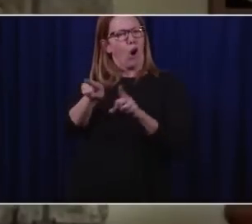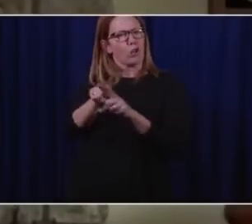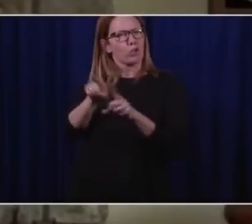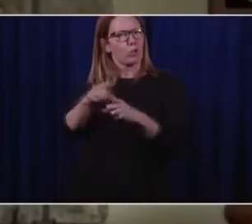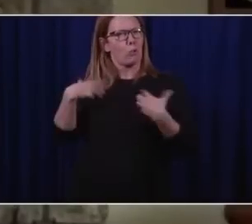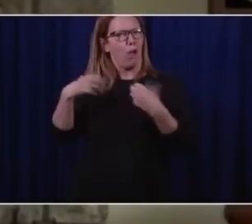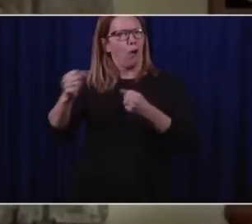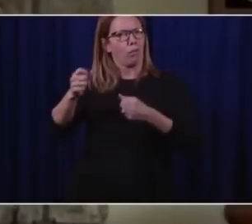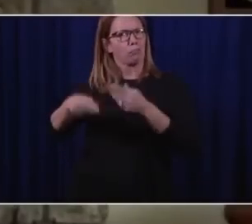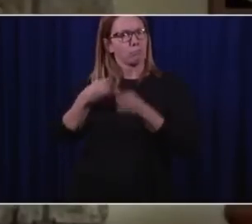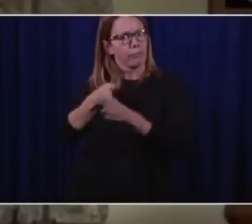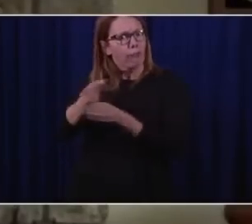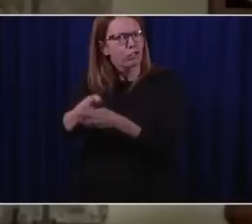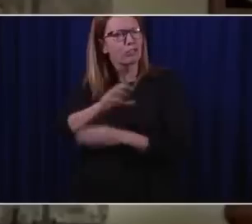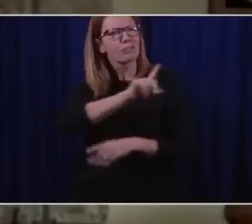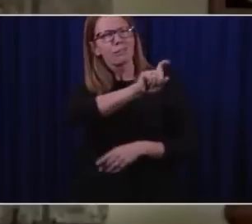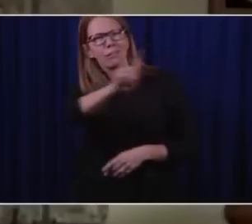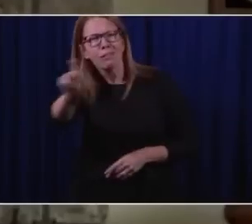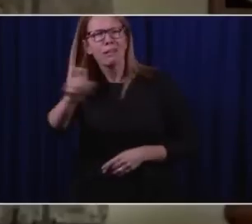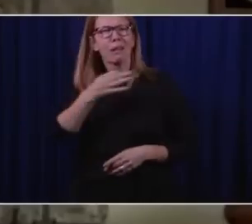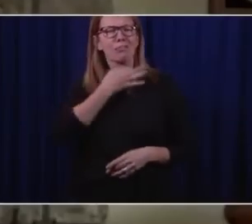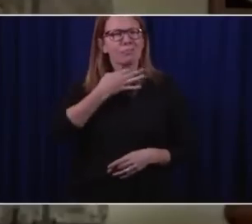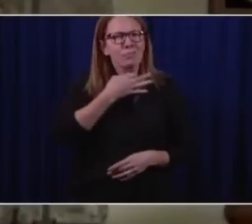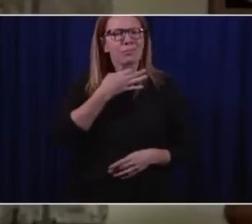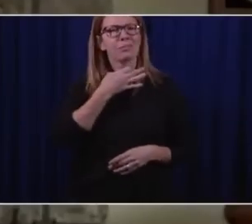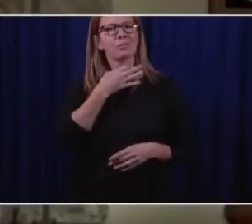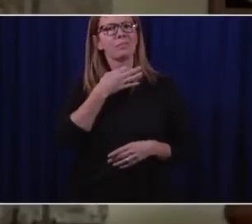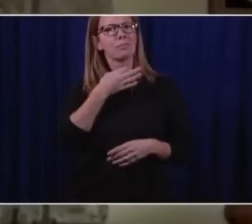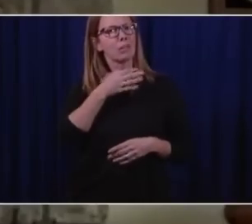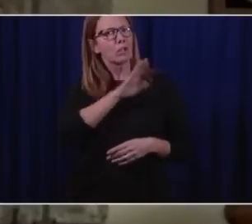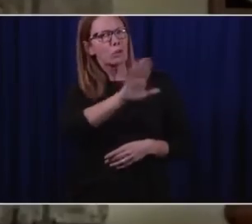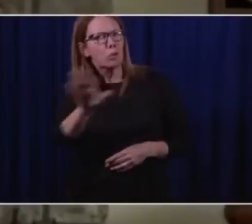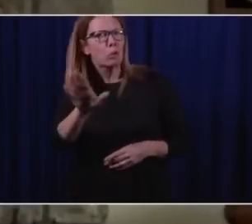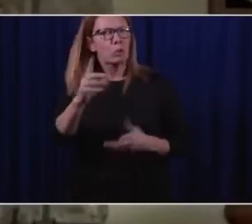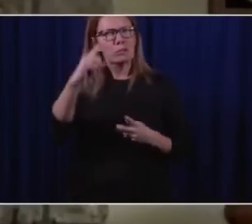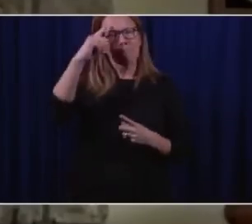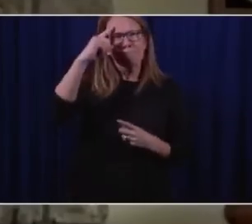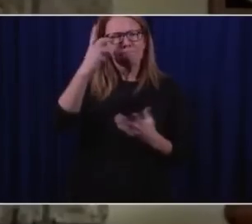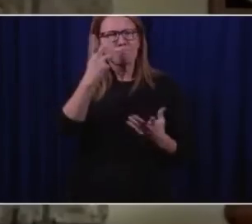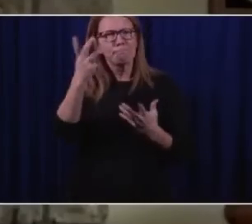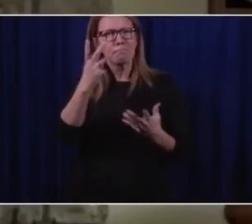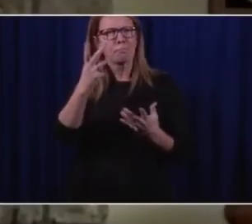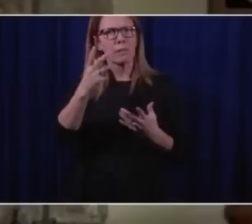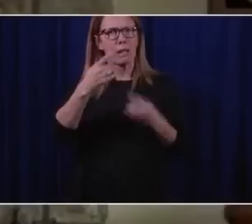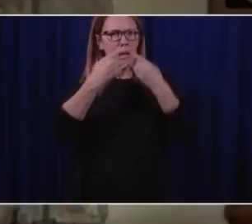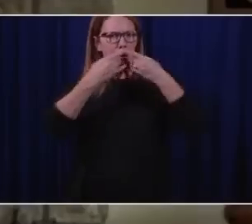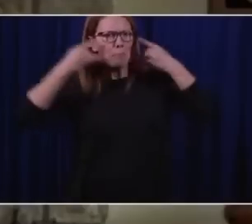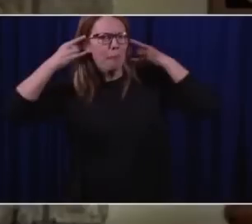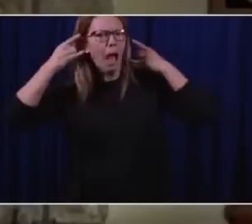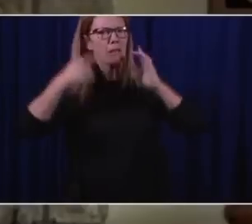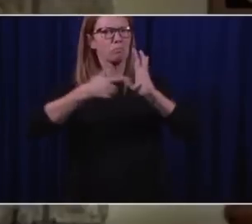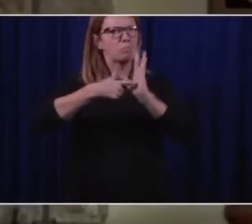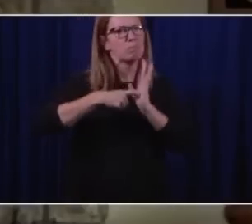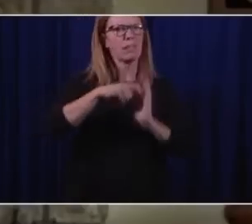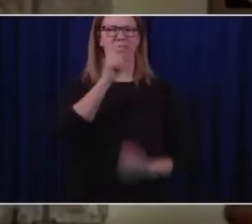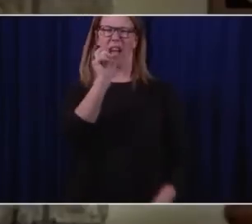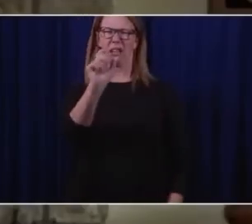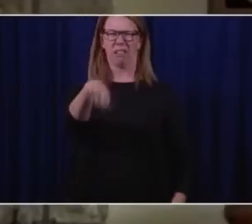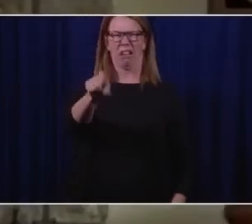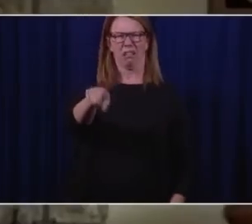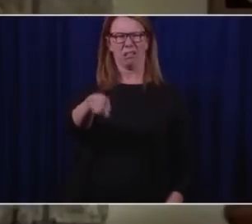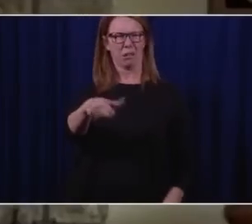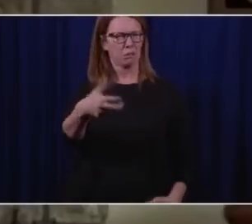professionals, I'd like to know what they hear, what they think when they hear people insisting that mask wearing isn't